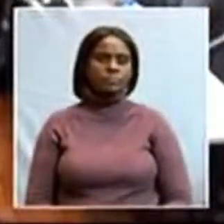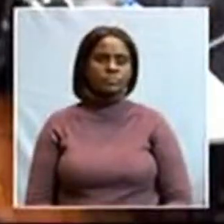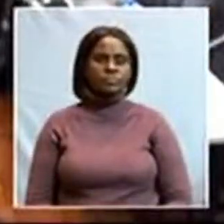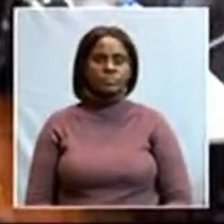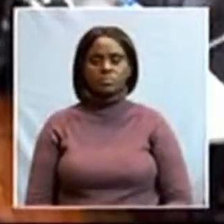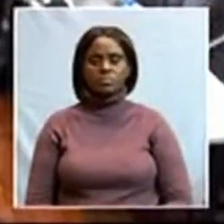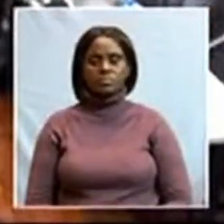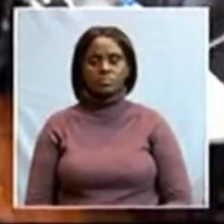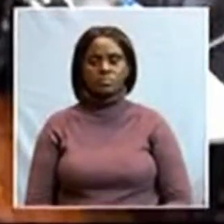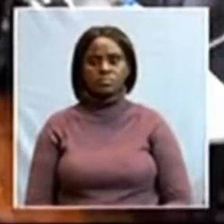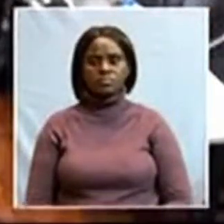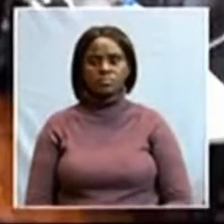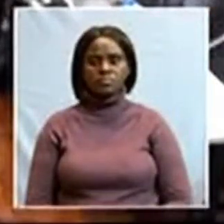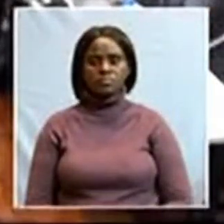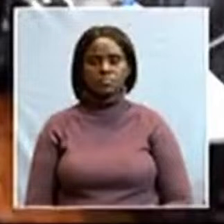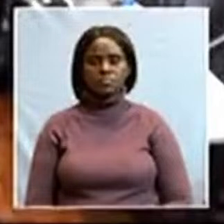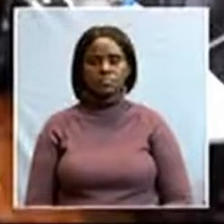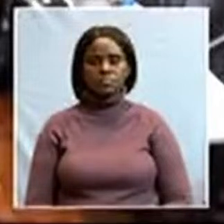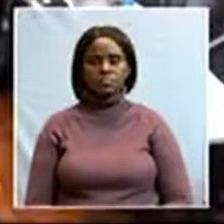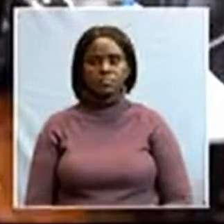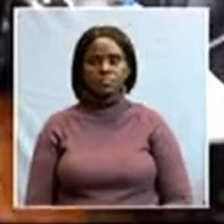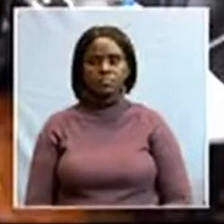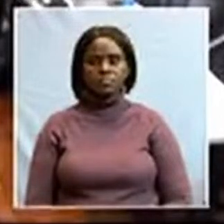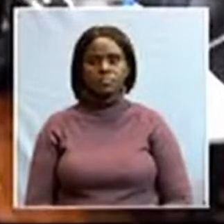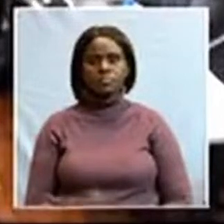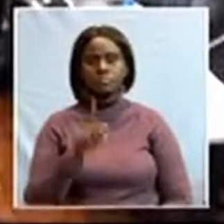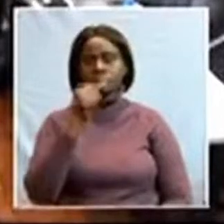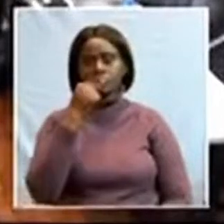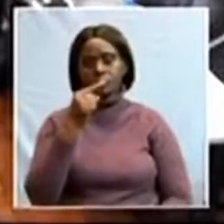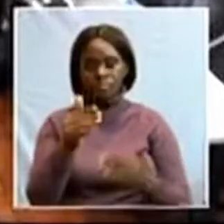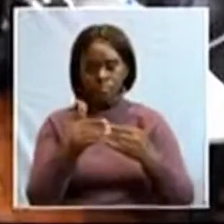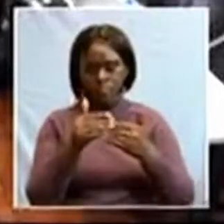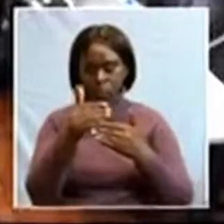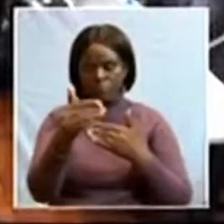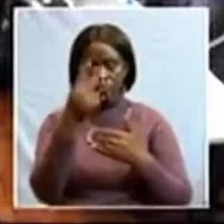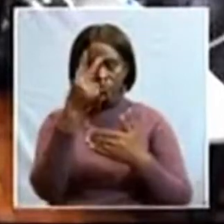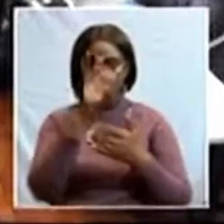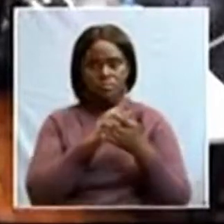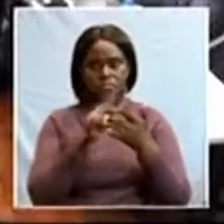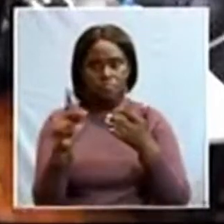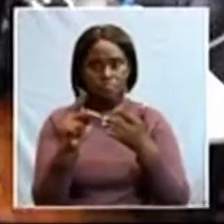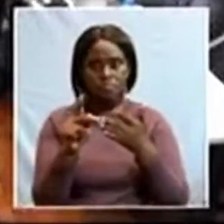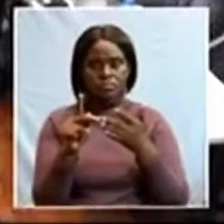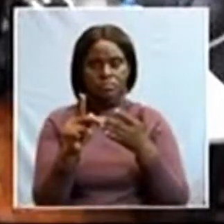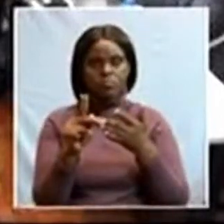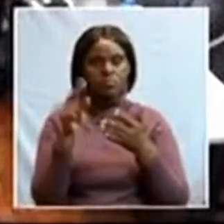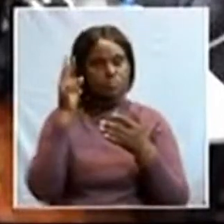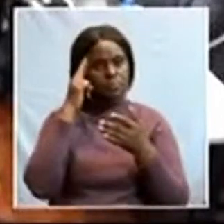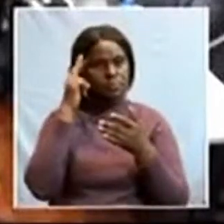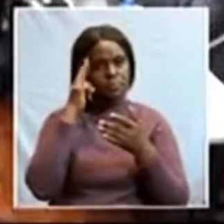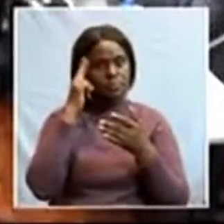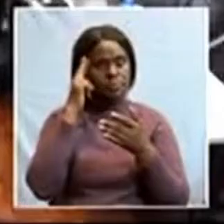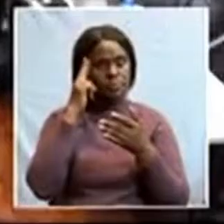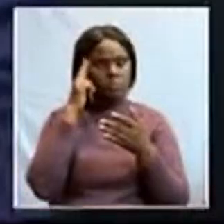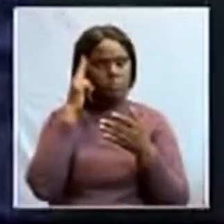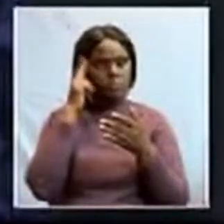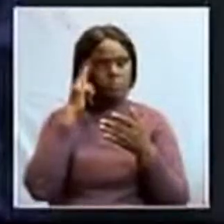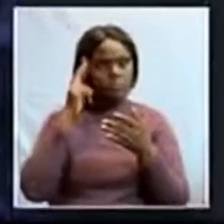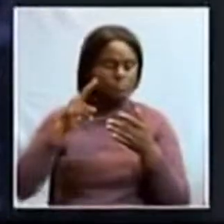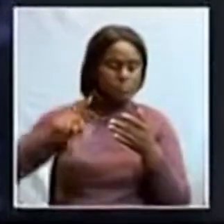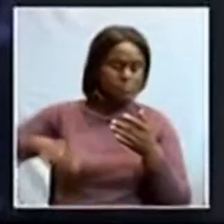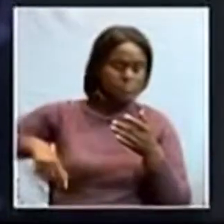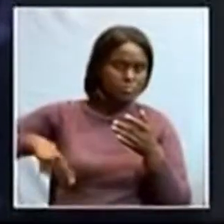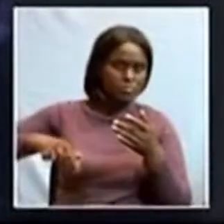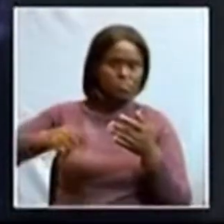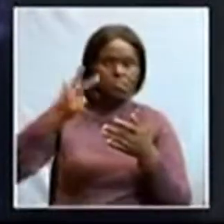Honorable Dr. Manza. You are saying extension for 2 weeks. Remember the delay was 7